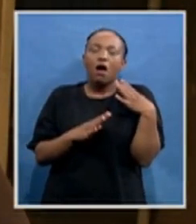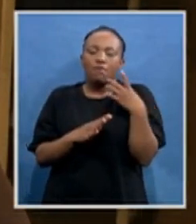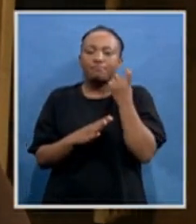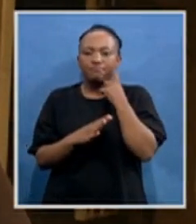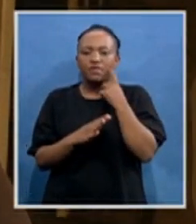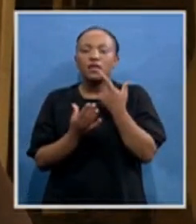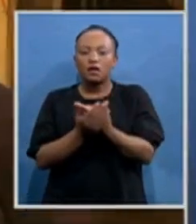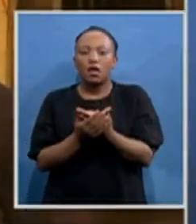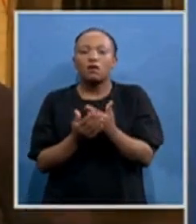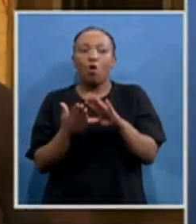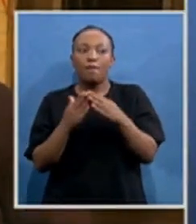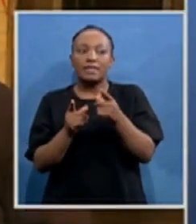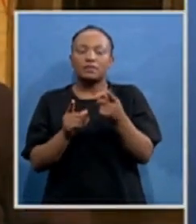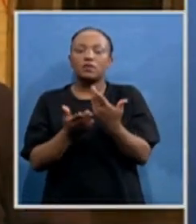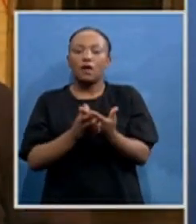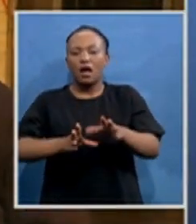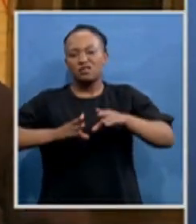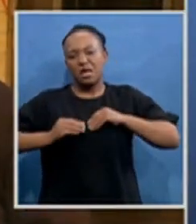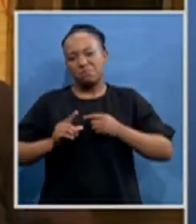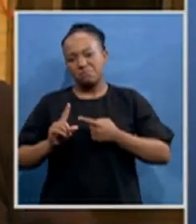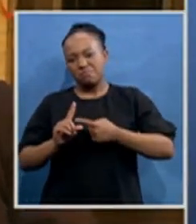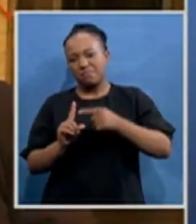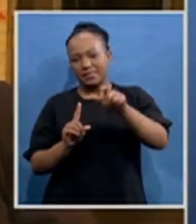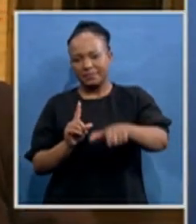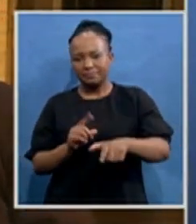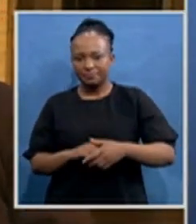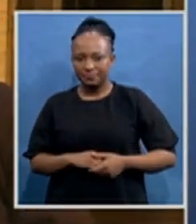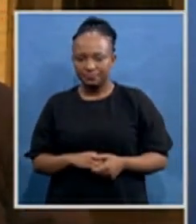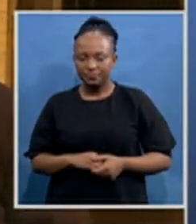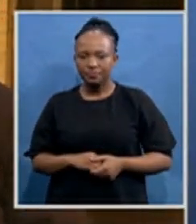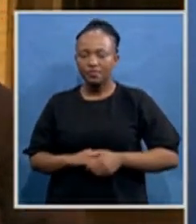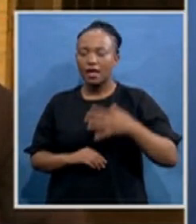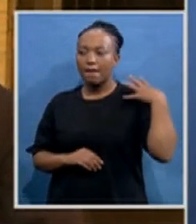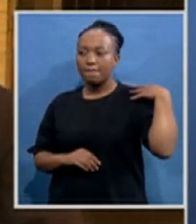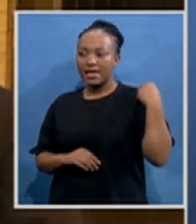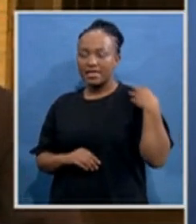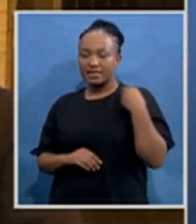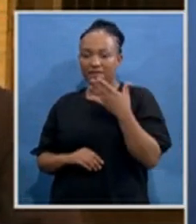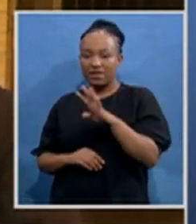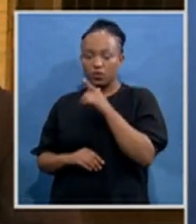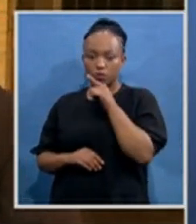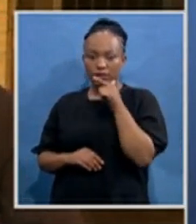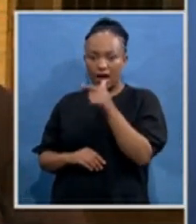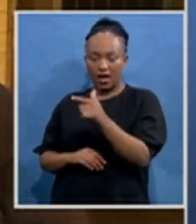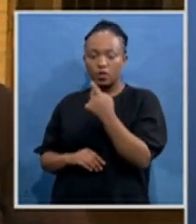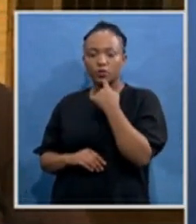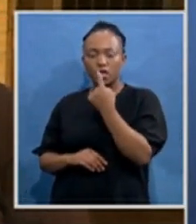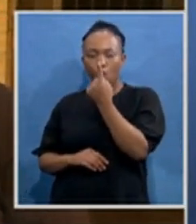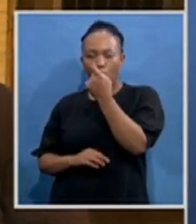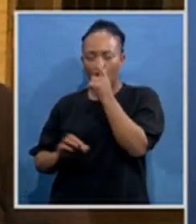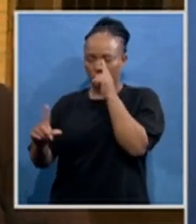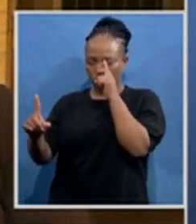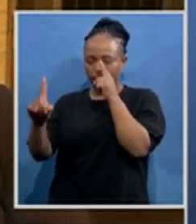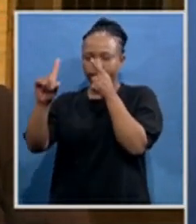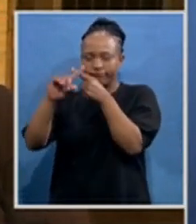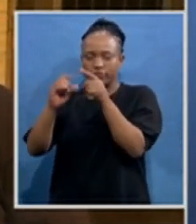well. The Minister also said to you that one of the objectives is to try and scrap the outsourcing